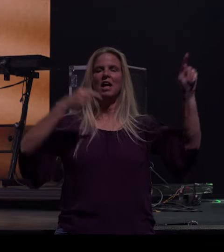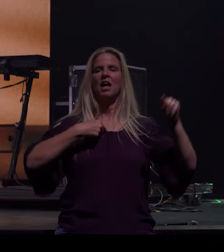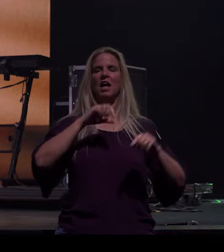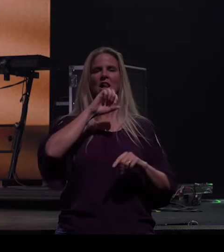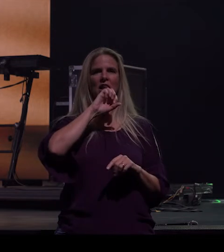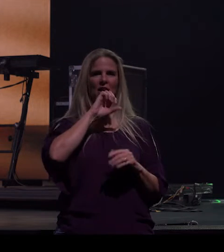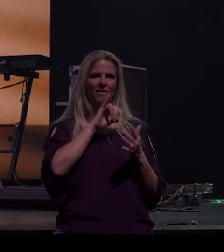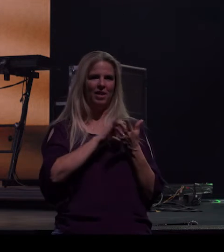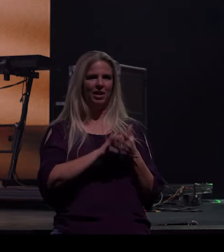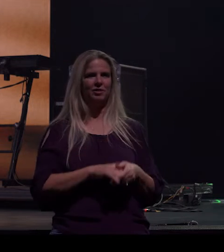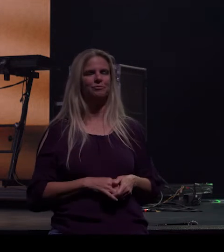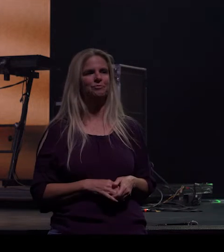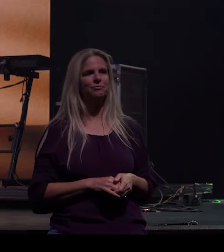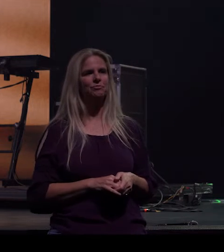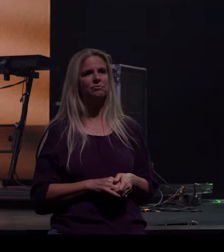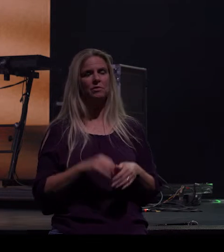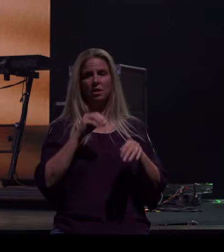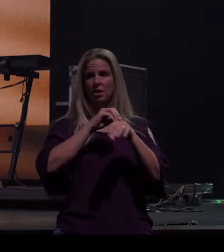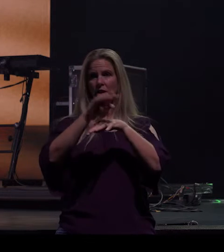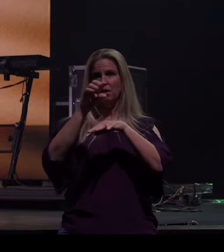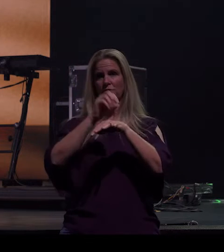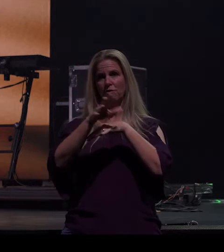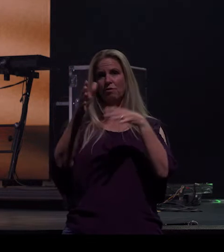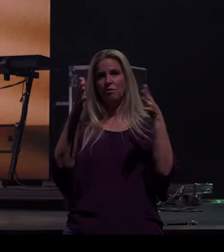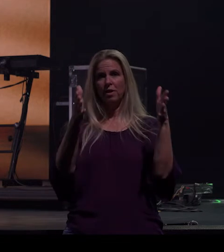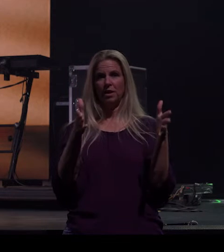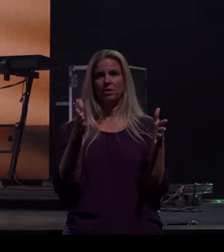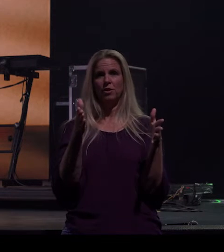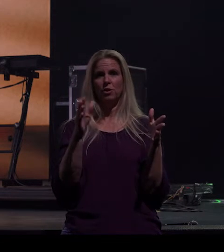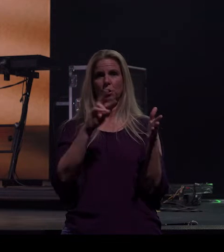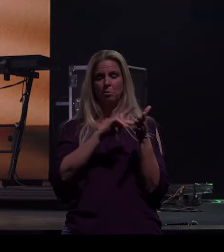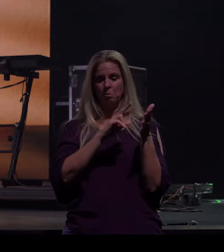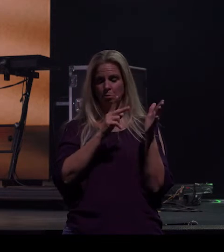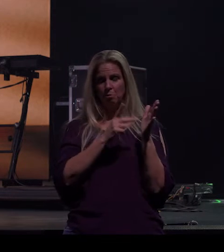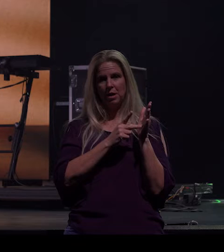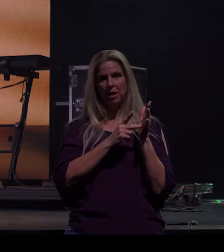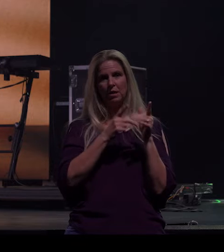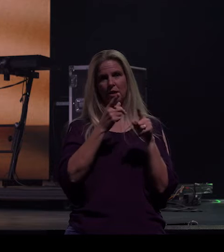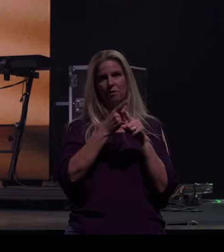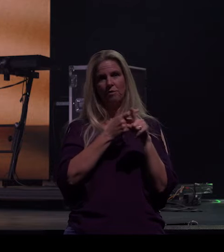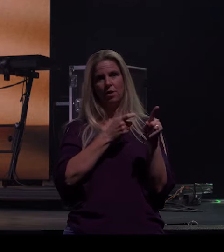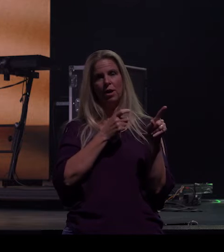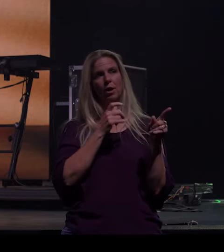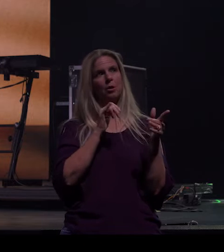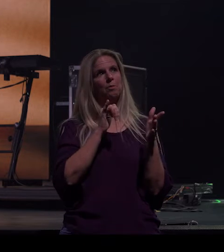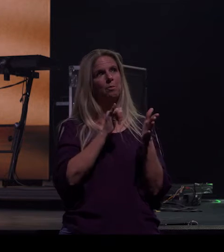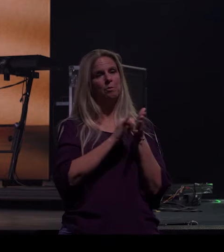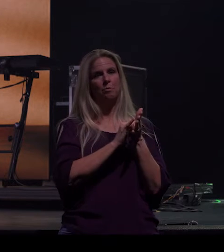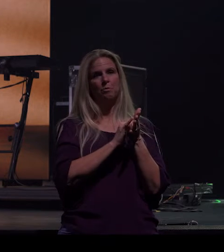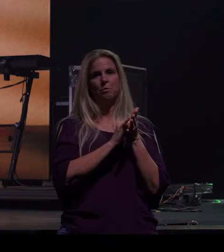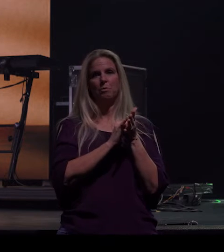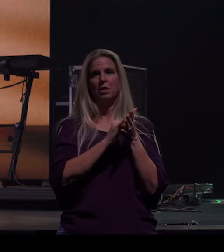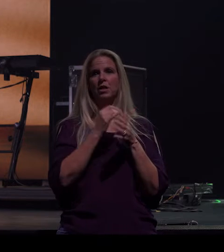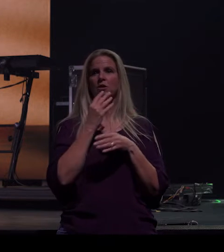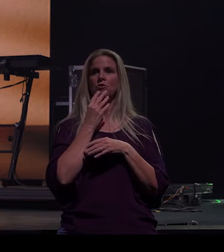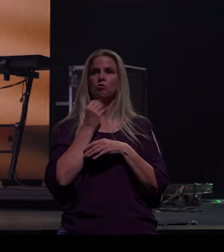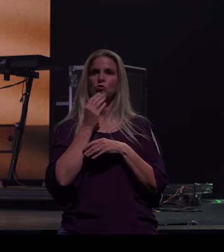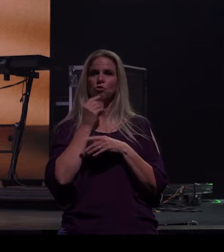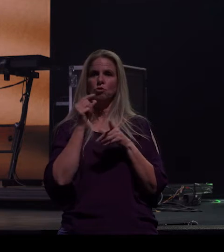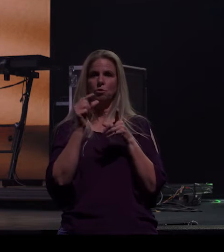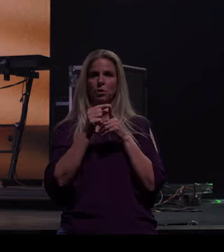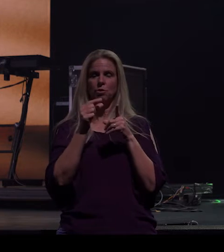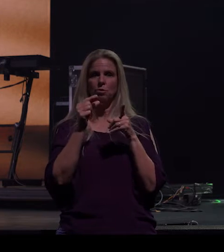Now, the word advisors in Proverbs 15:22 comes from this root Hebrew word that means